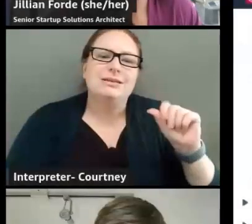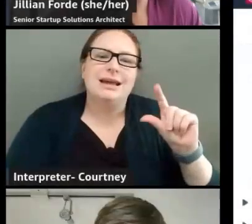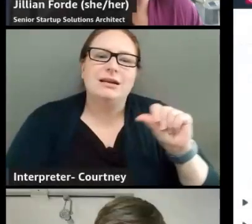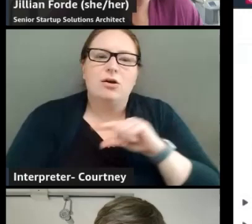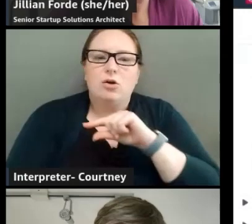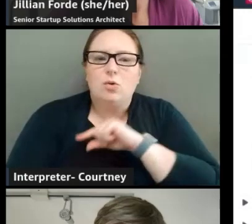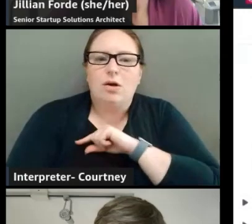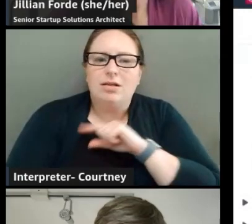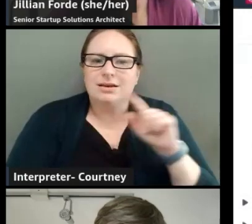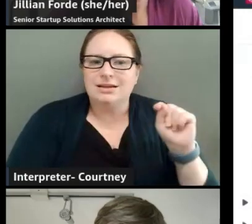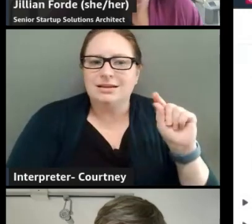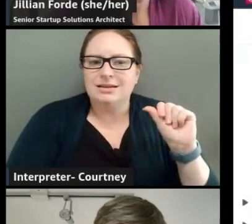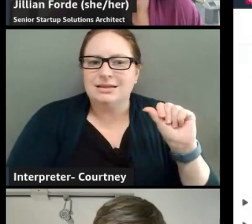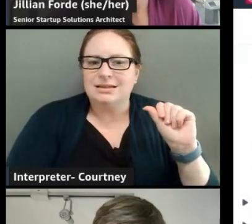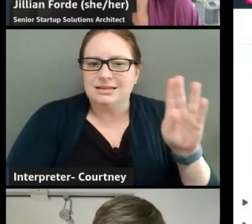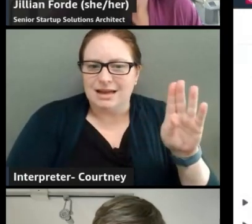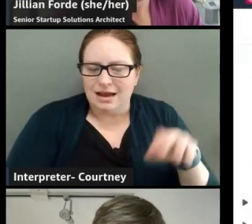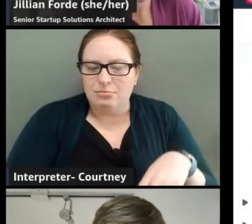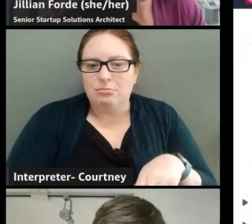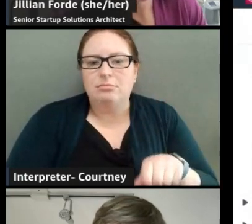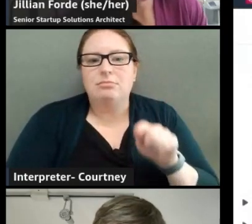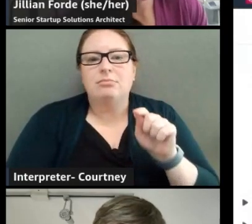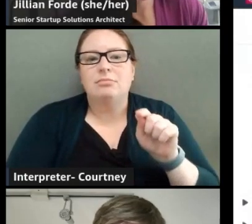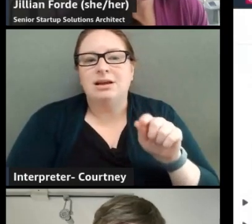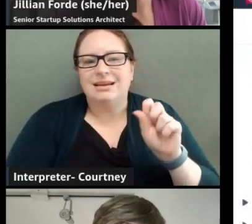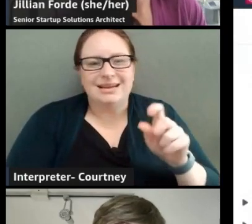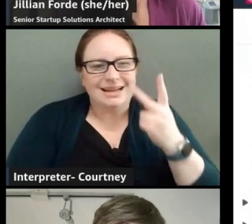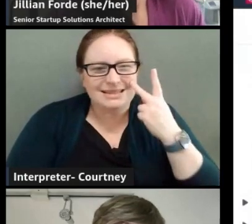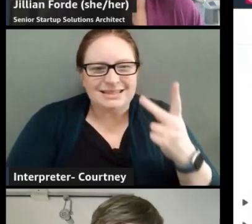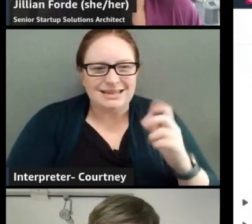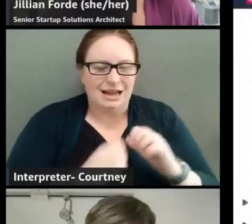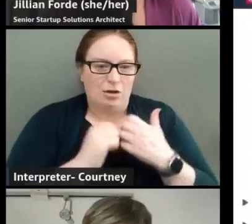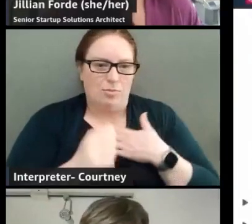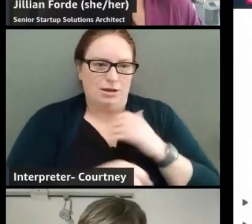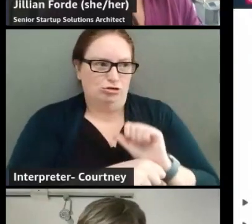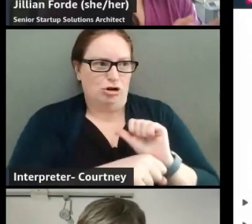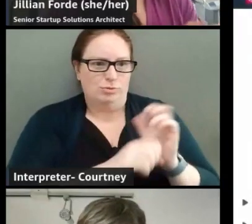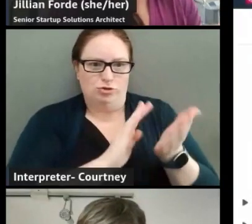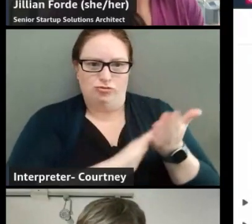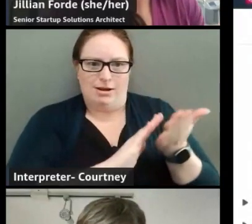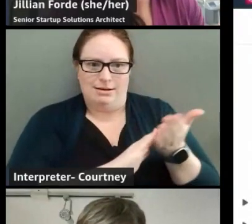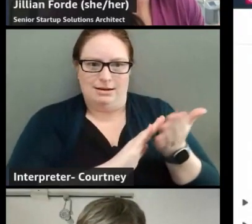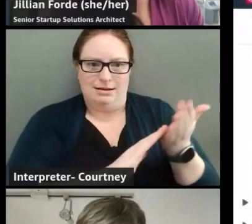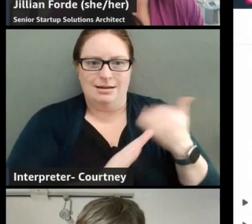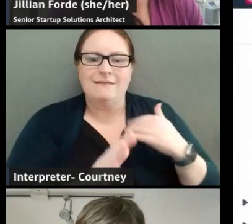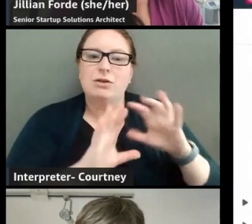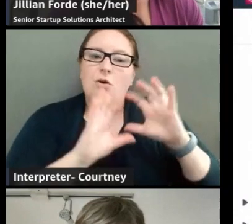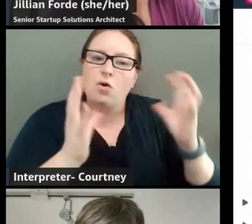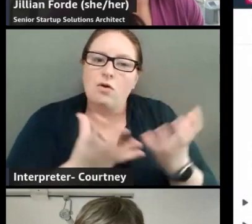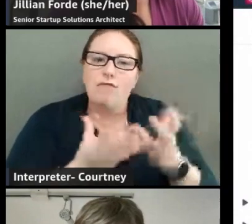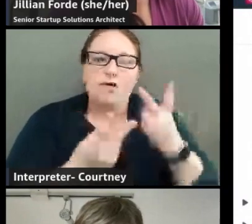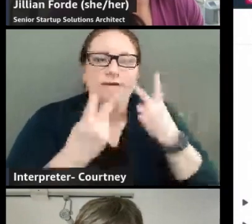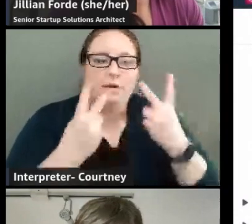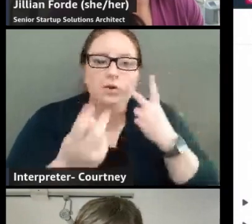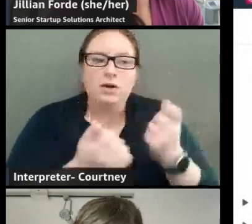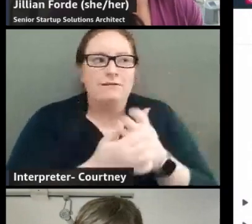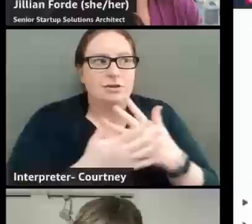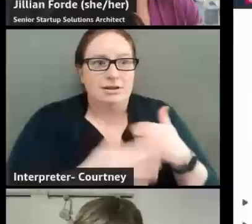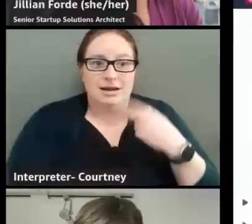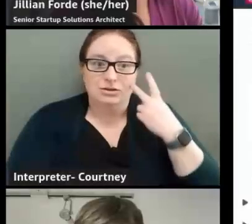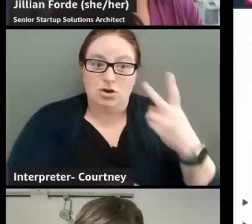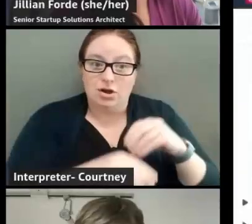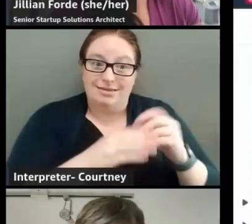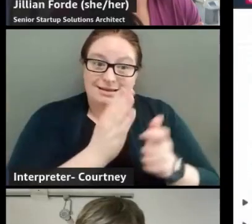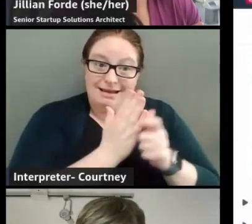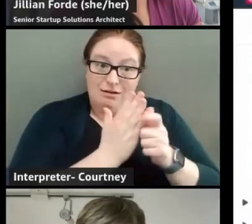Studio authoring experience. And this is where I can see how my jobs are running. I get the overall view. I can see everything that I saw in the catalog experience